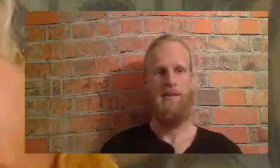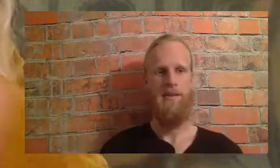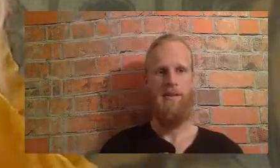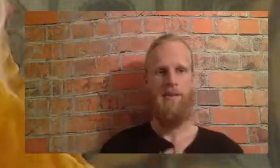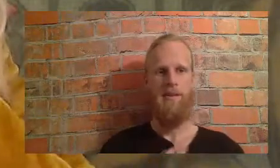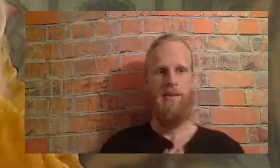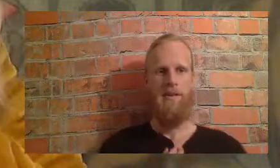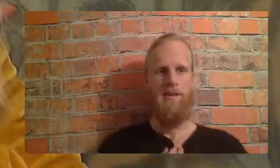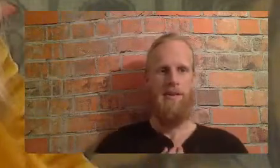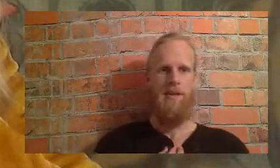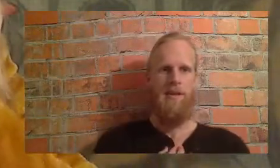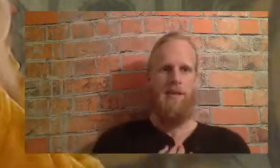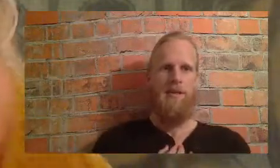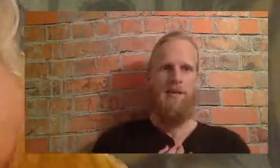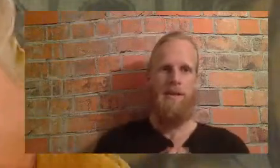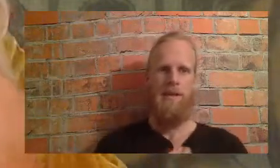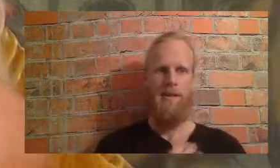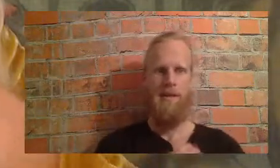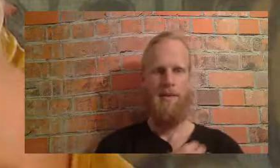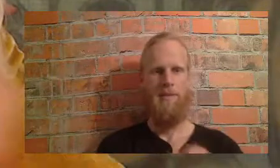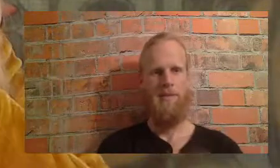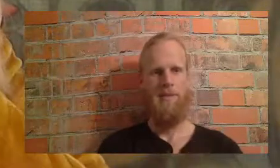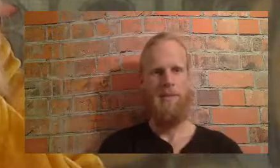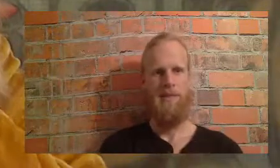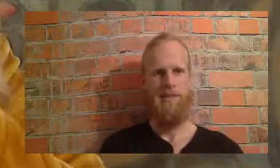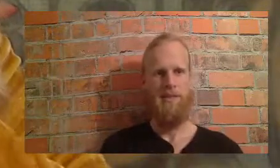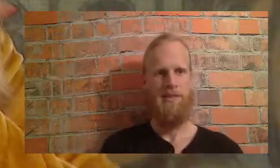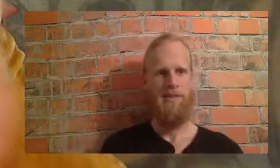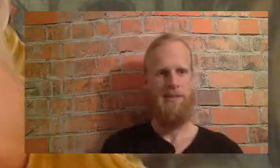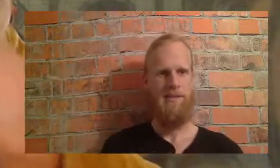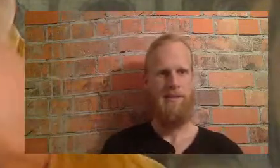I'm allowing my body to heal.